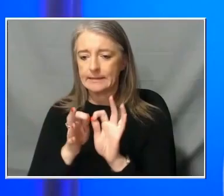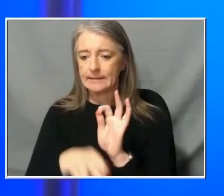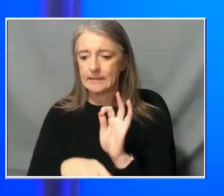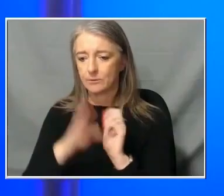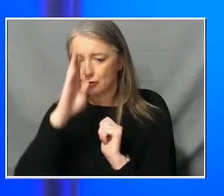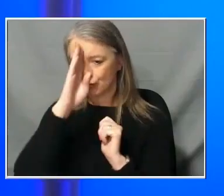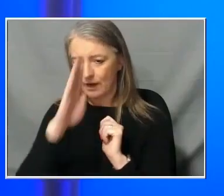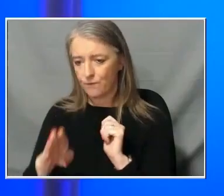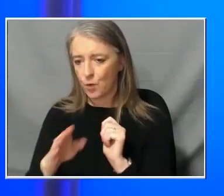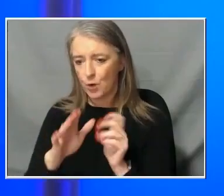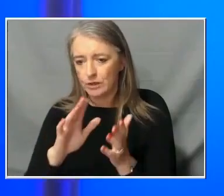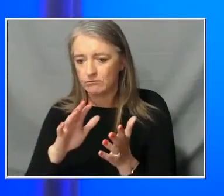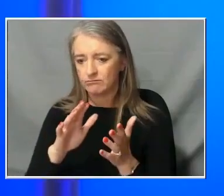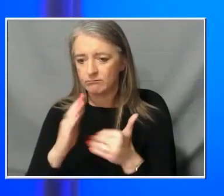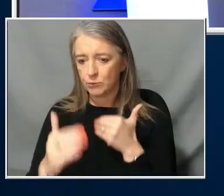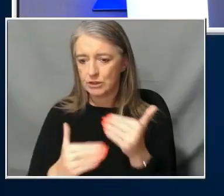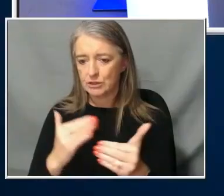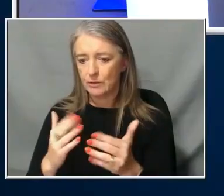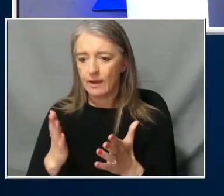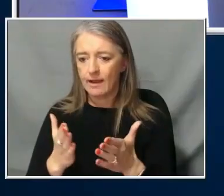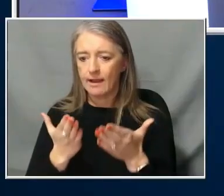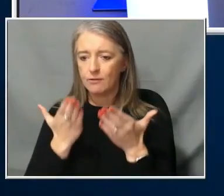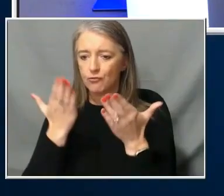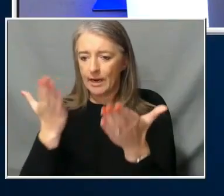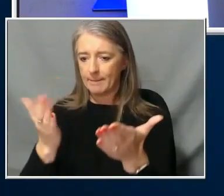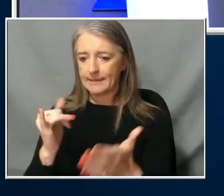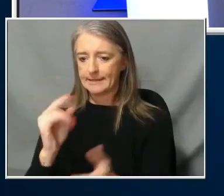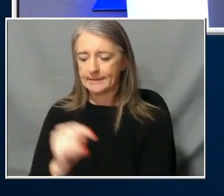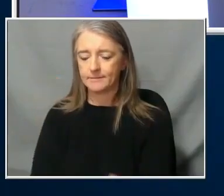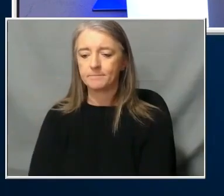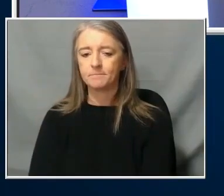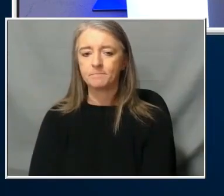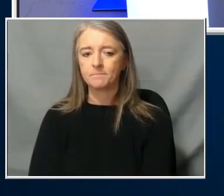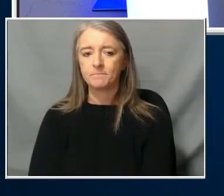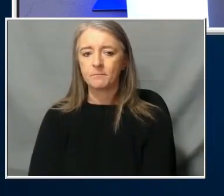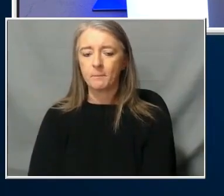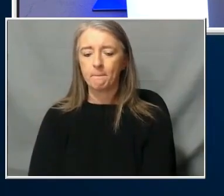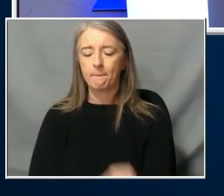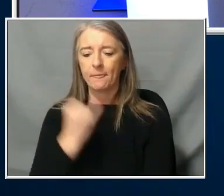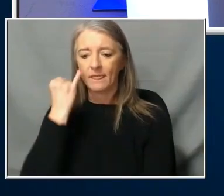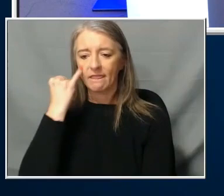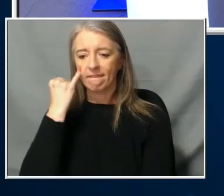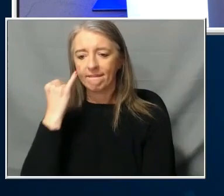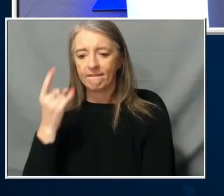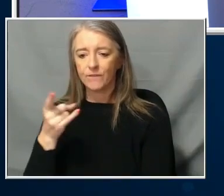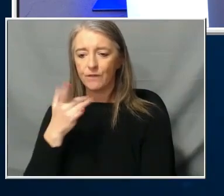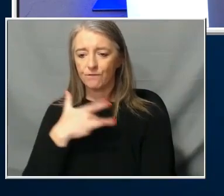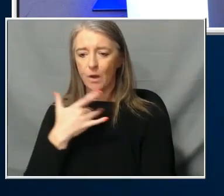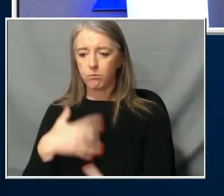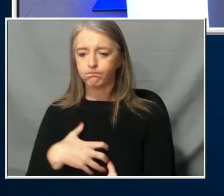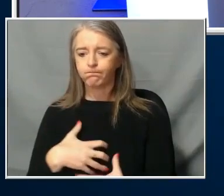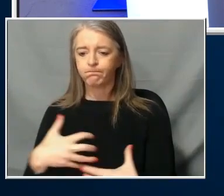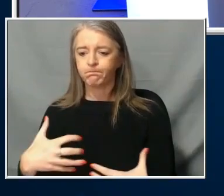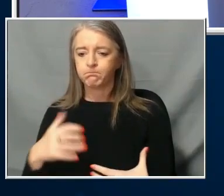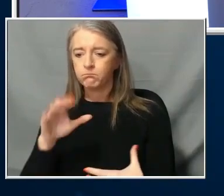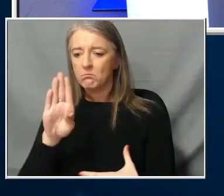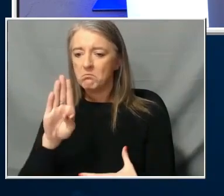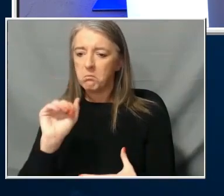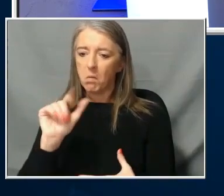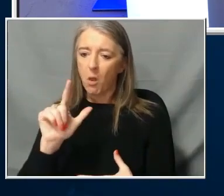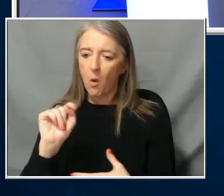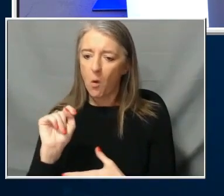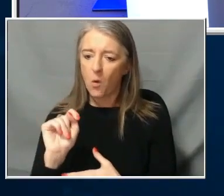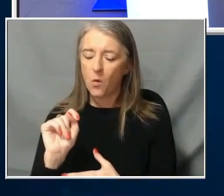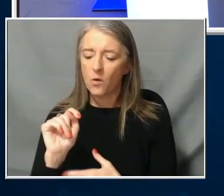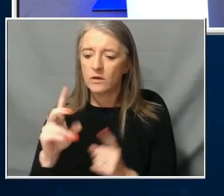procedure, so we highly recommend you get it. So if you're getting bloating, like Tiffany said she was feeling bloated and tired, can you